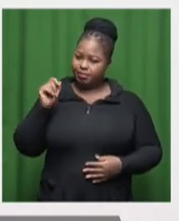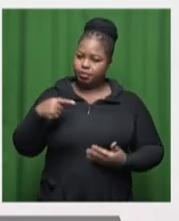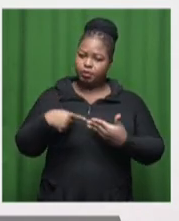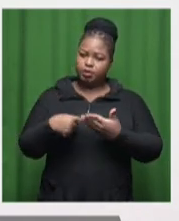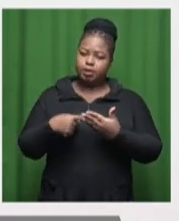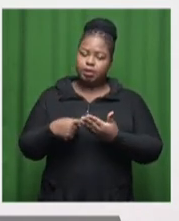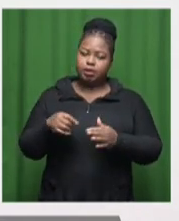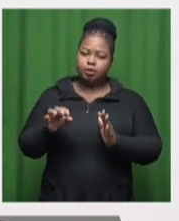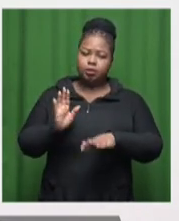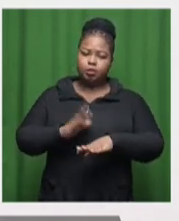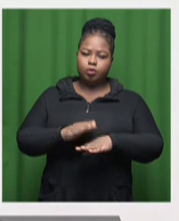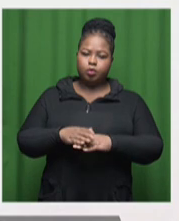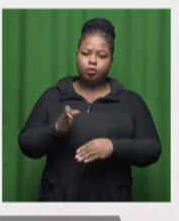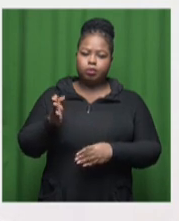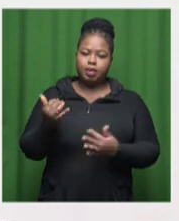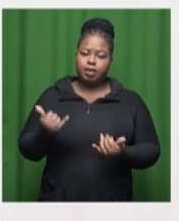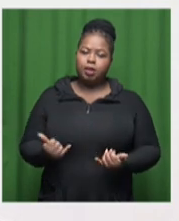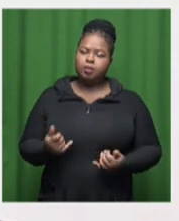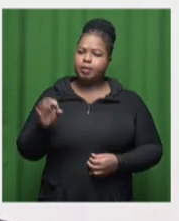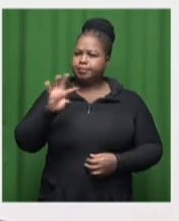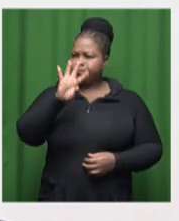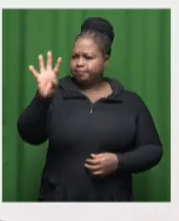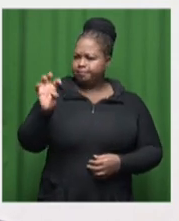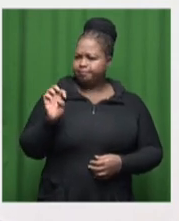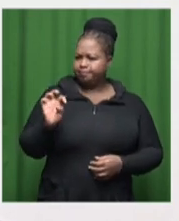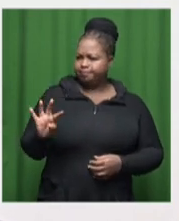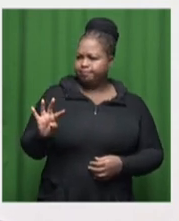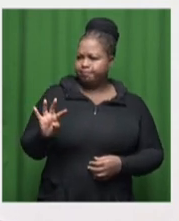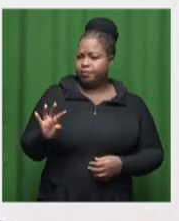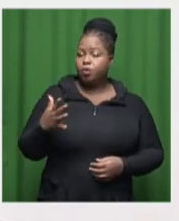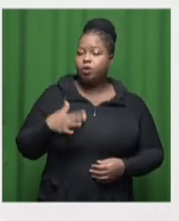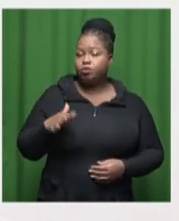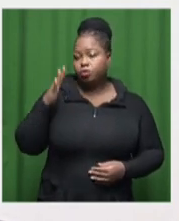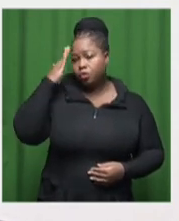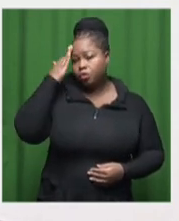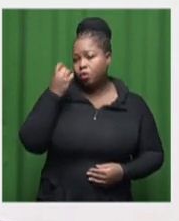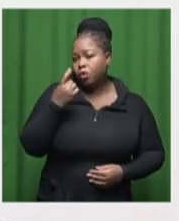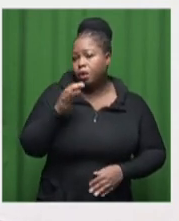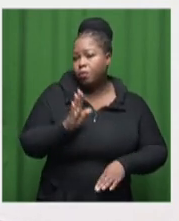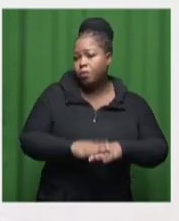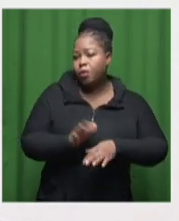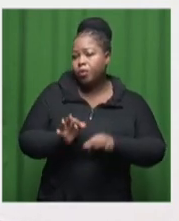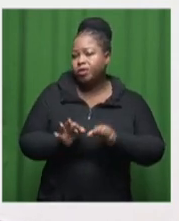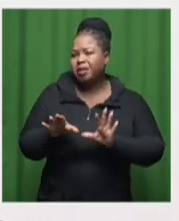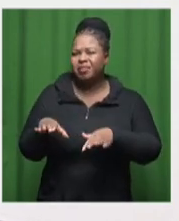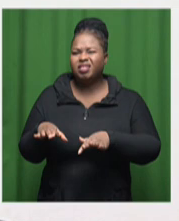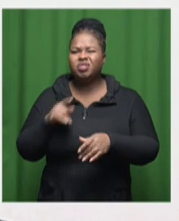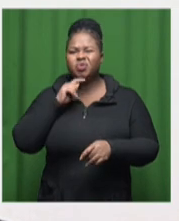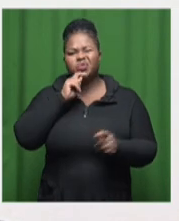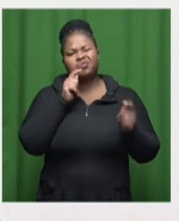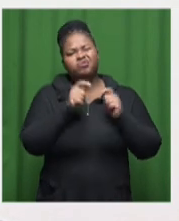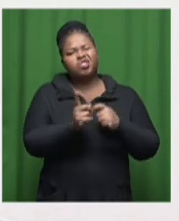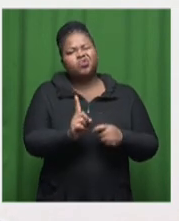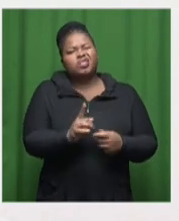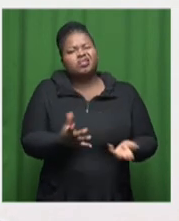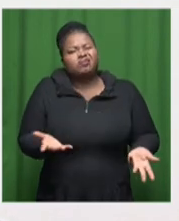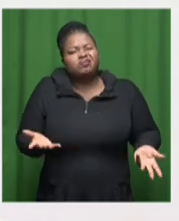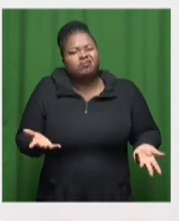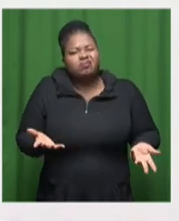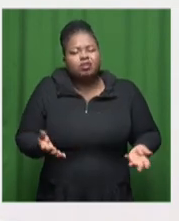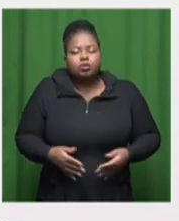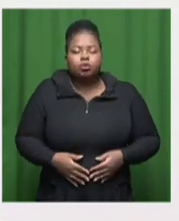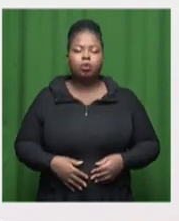is, Sakina. And the big question is, one more party, what difference is it going to make? And how is